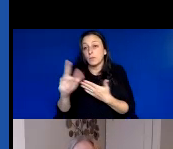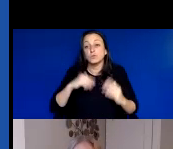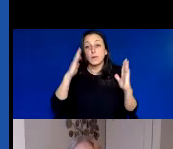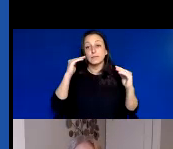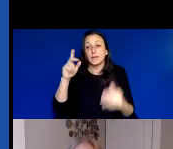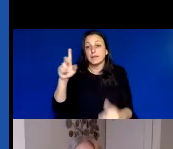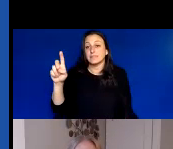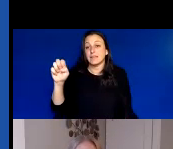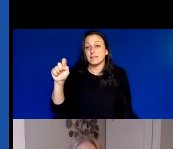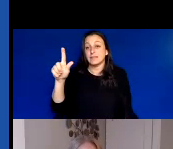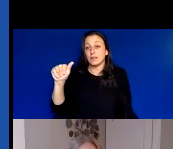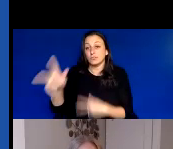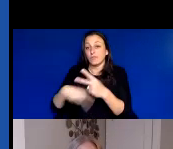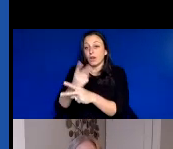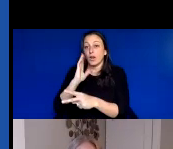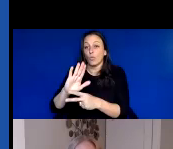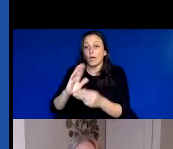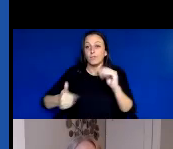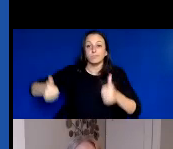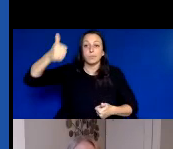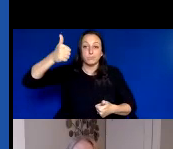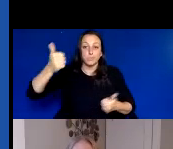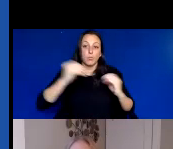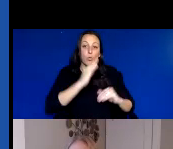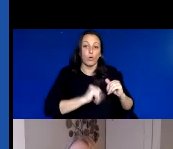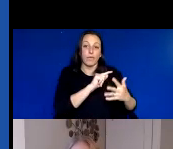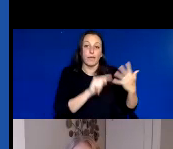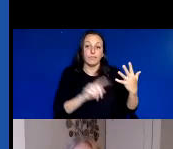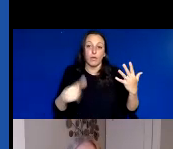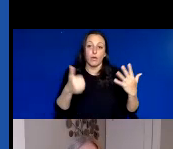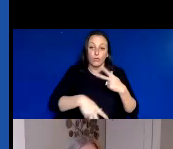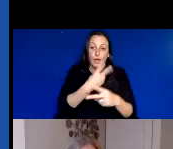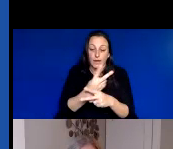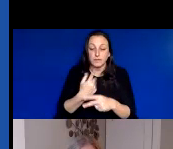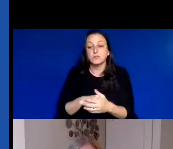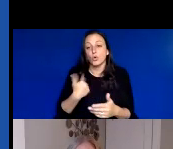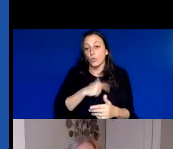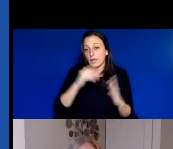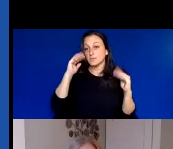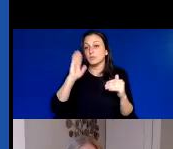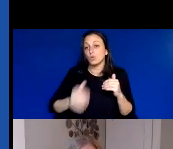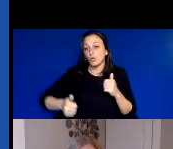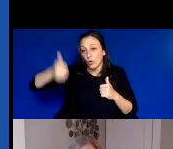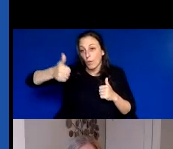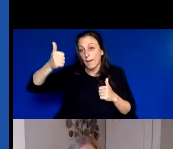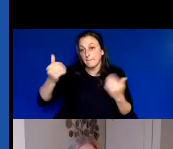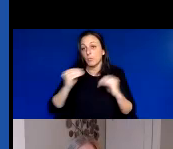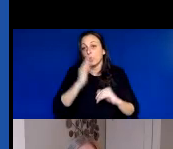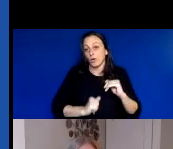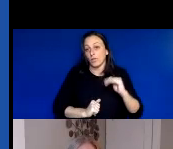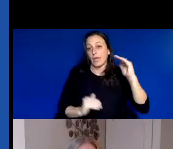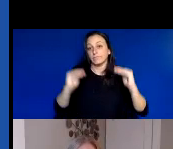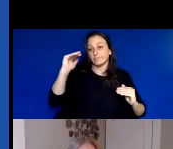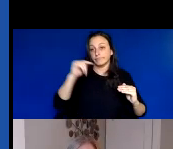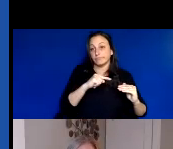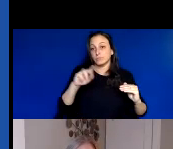the predominant variant. We expect that proportion to continue to go up and probably exceed that UK variant in the next couple of weeks.